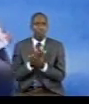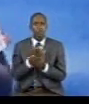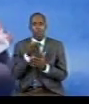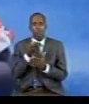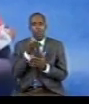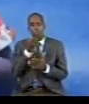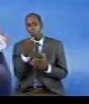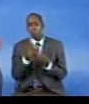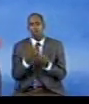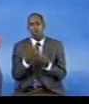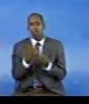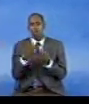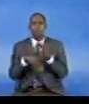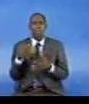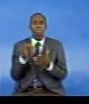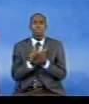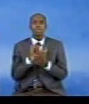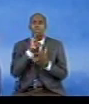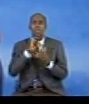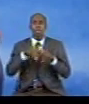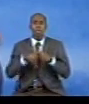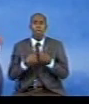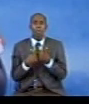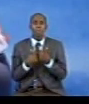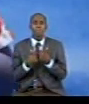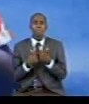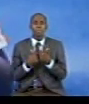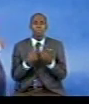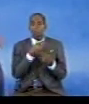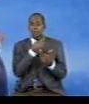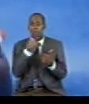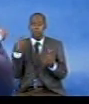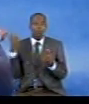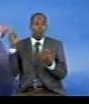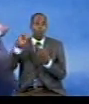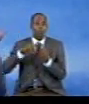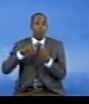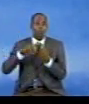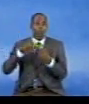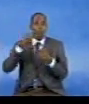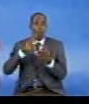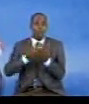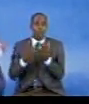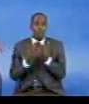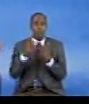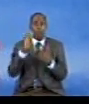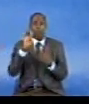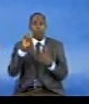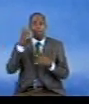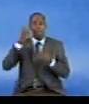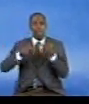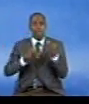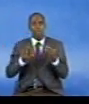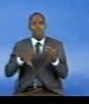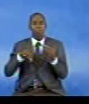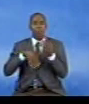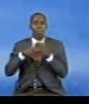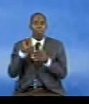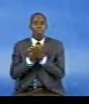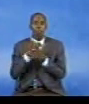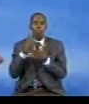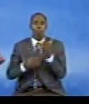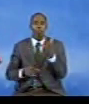that is how it started drying up. See, December ending, I observed that everything has dried up. That is what God did for me.